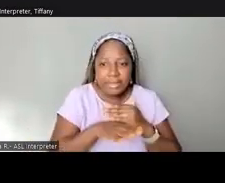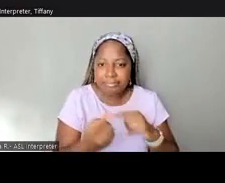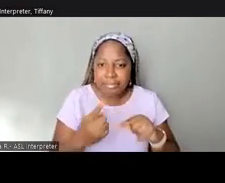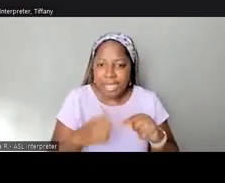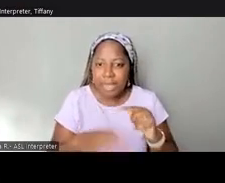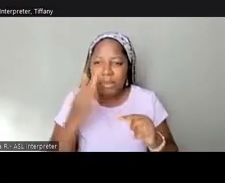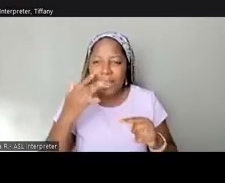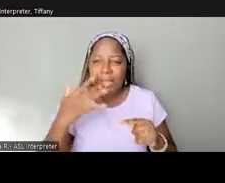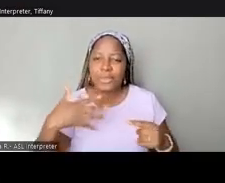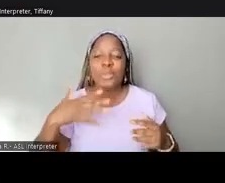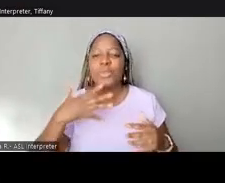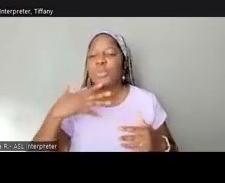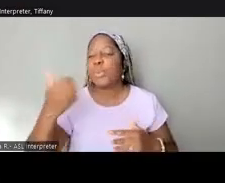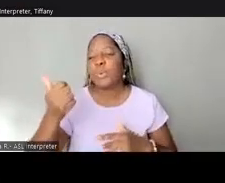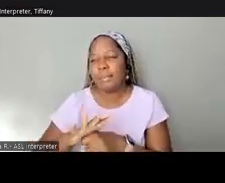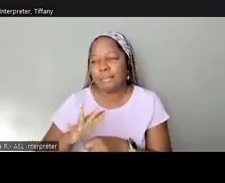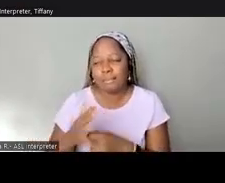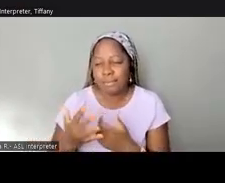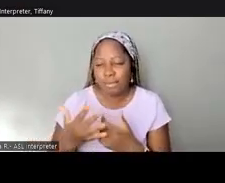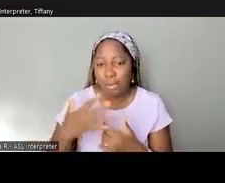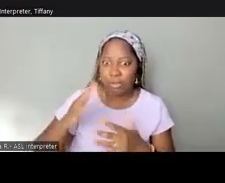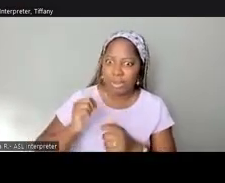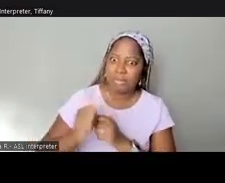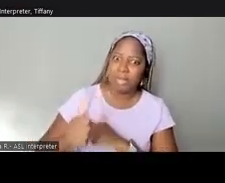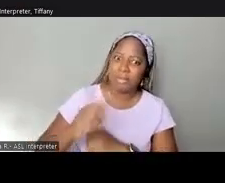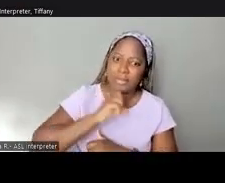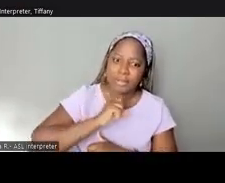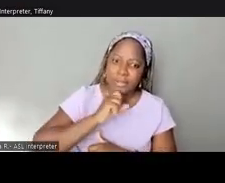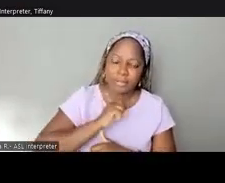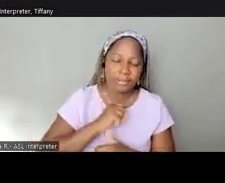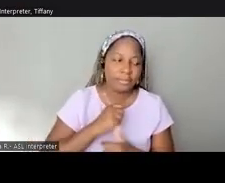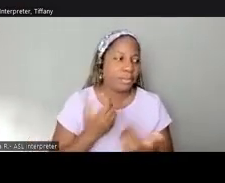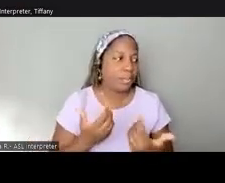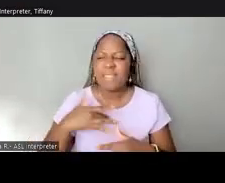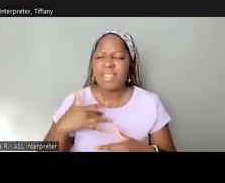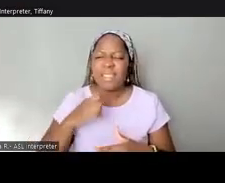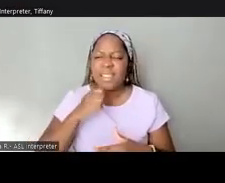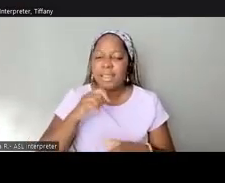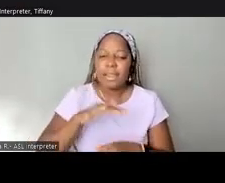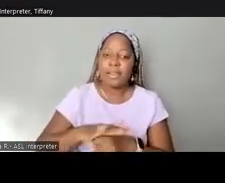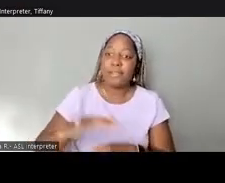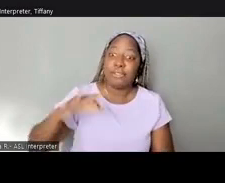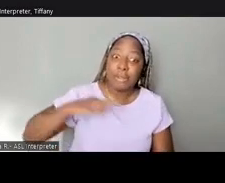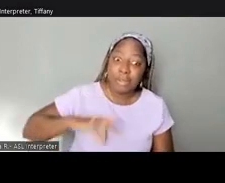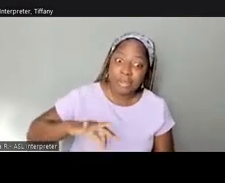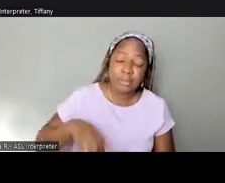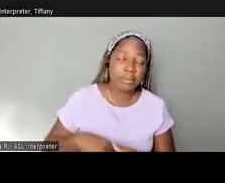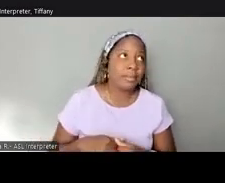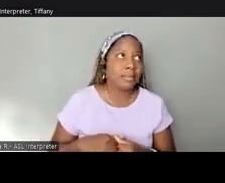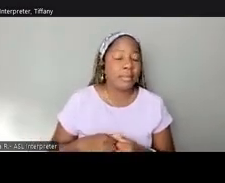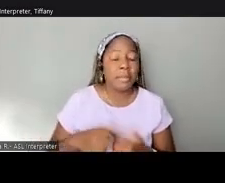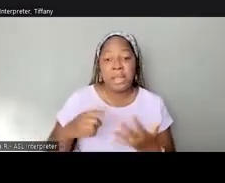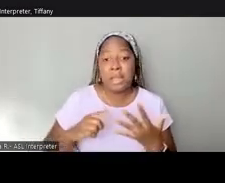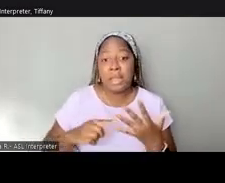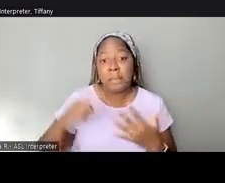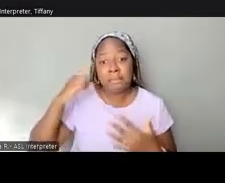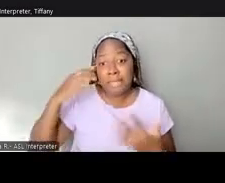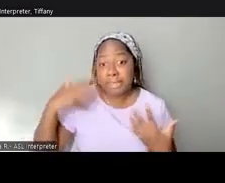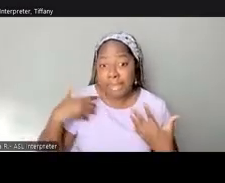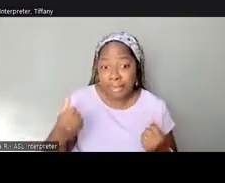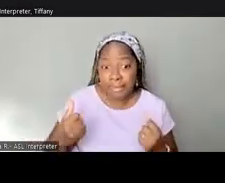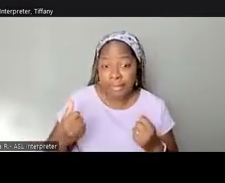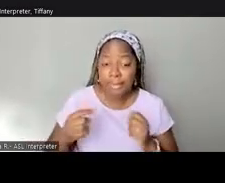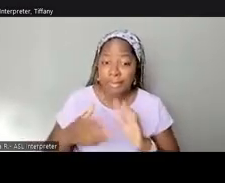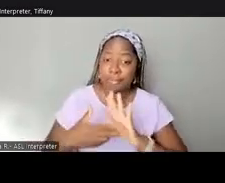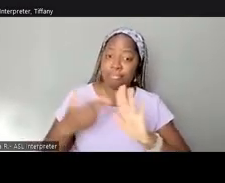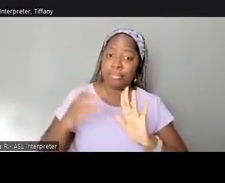history, unestablished credit often, and also experiences with some mental health diagnosis. And all of those